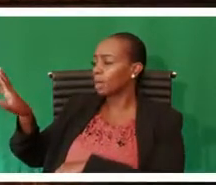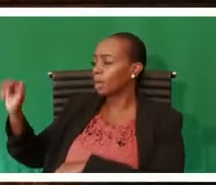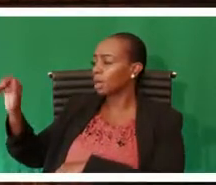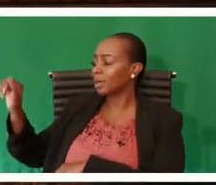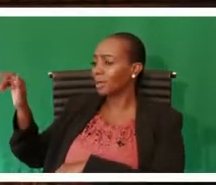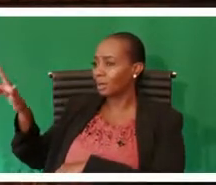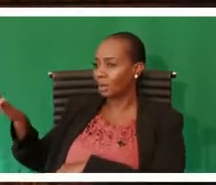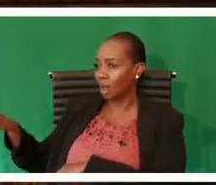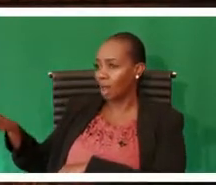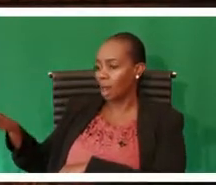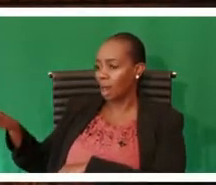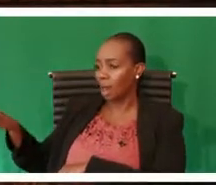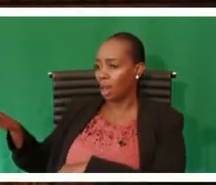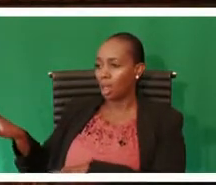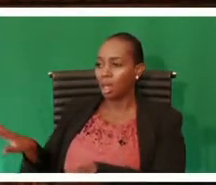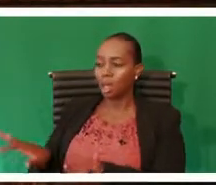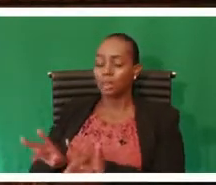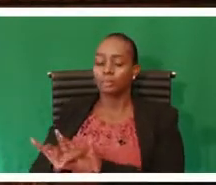on